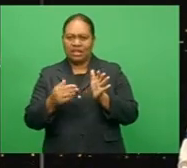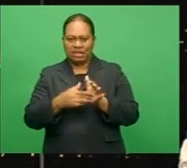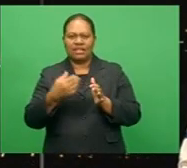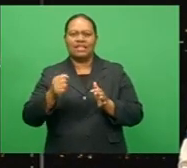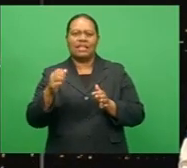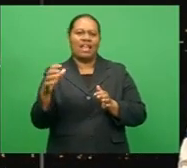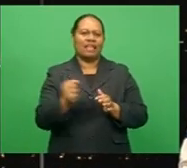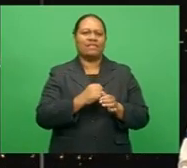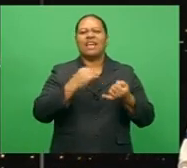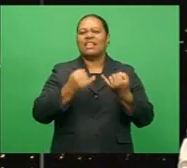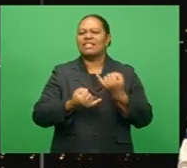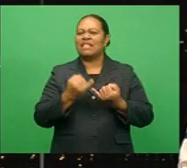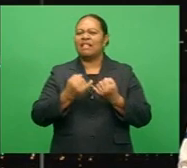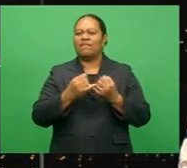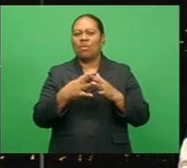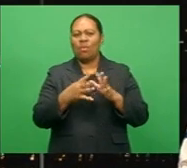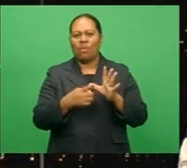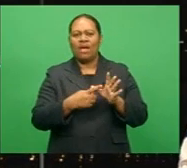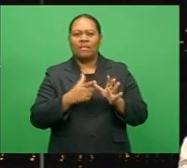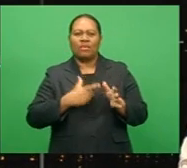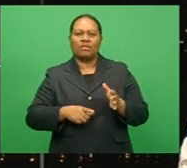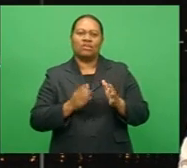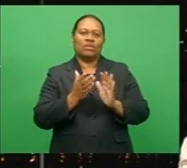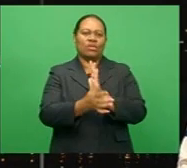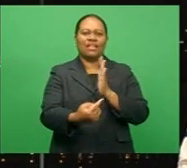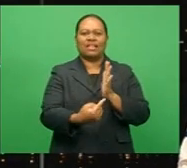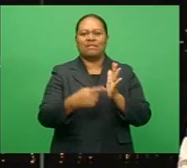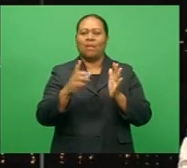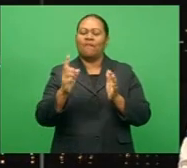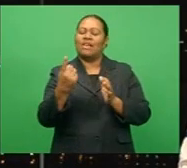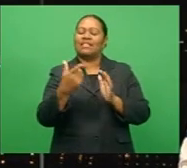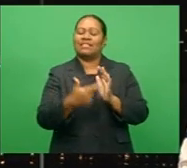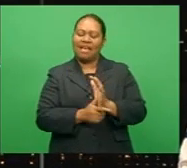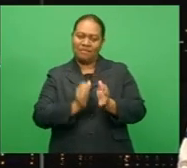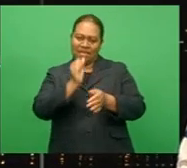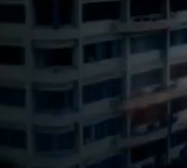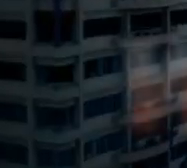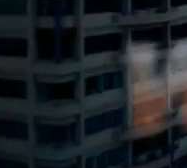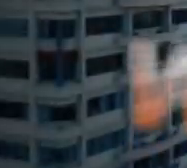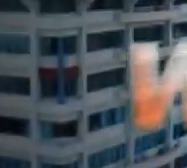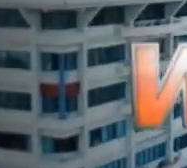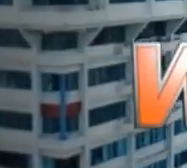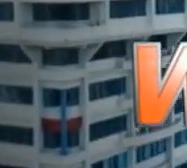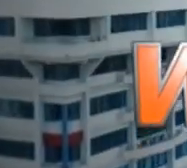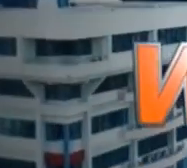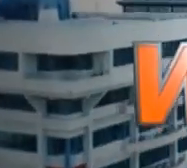silverware across the Tasman, but tasted defeat for the first time in the 4-test series.